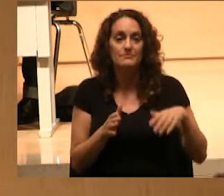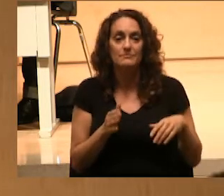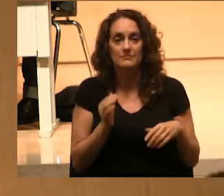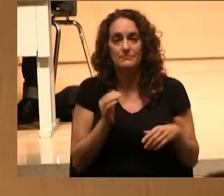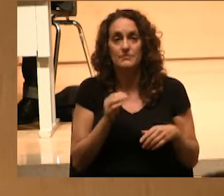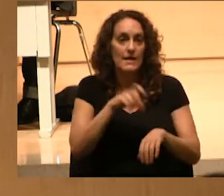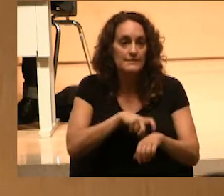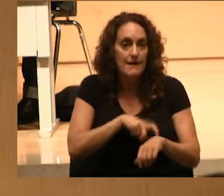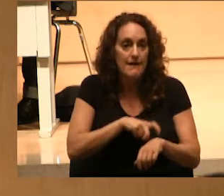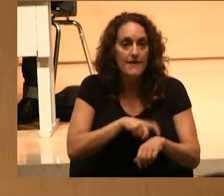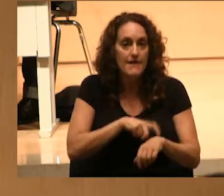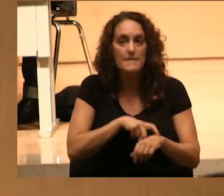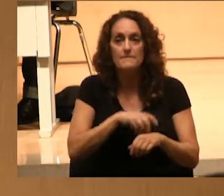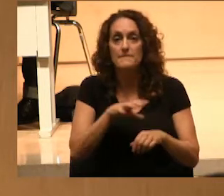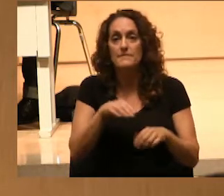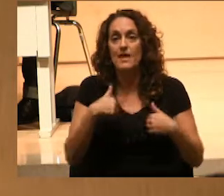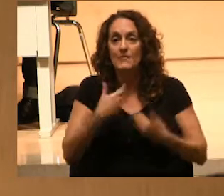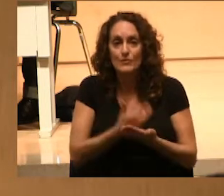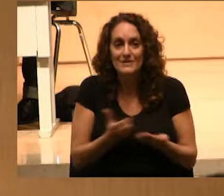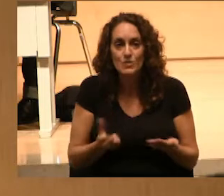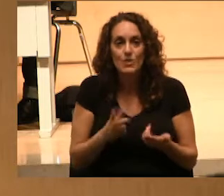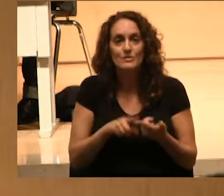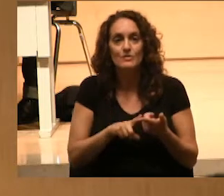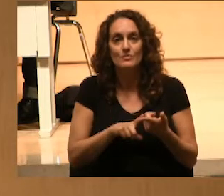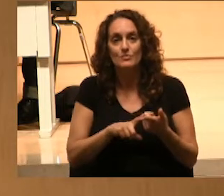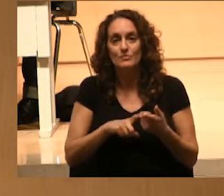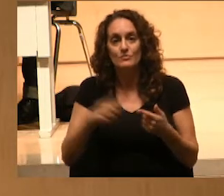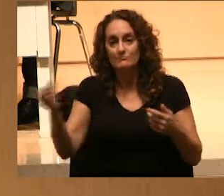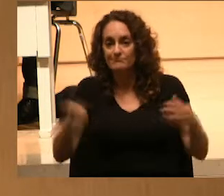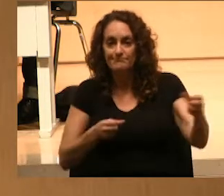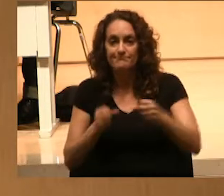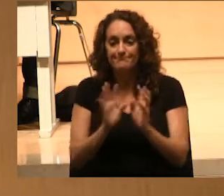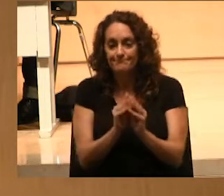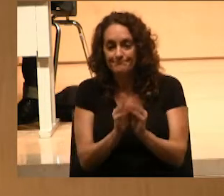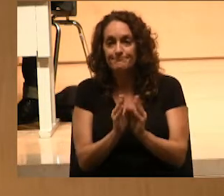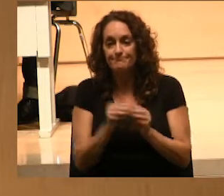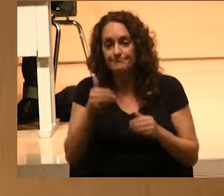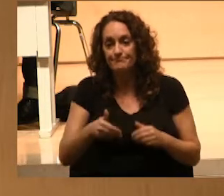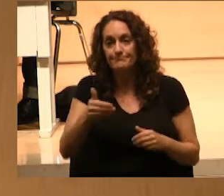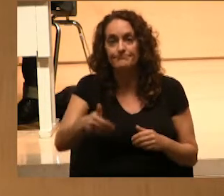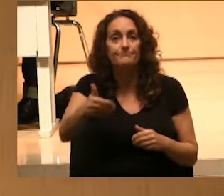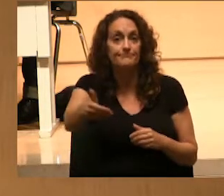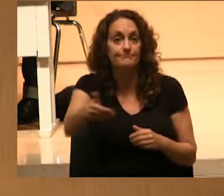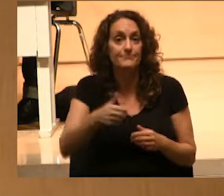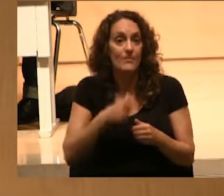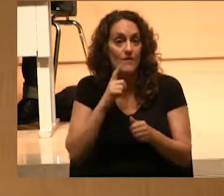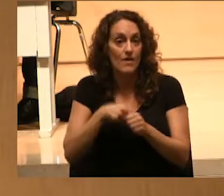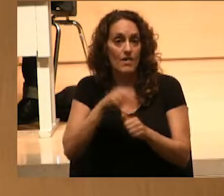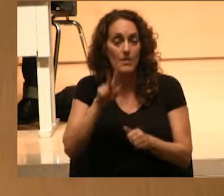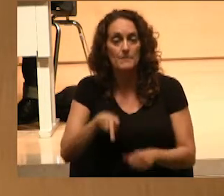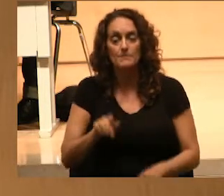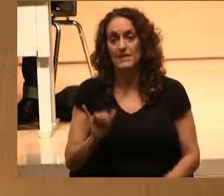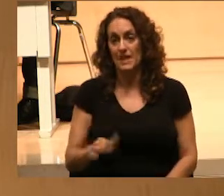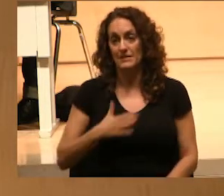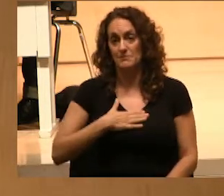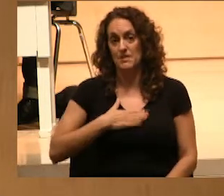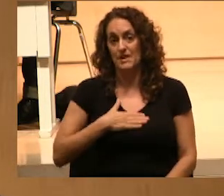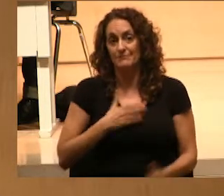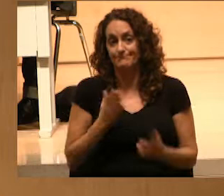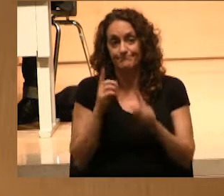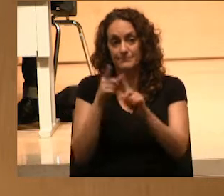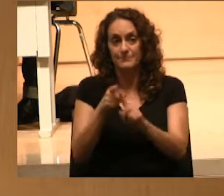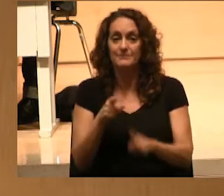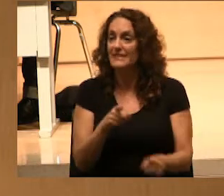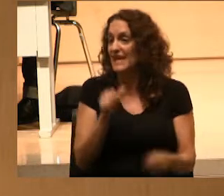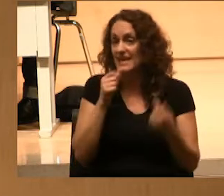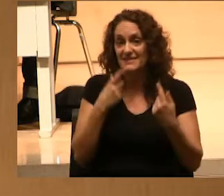find the time and the resources to do that and to get everyone available to make that a possibility. But that's what I would do.